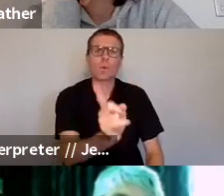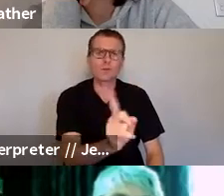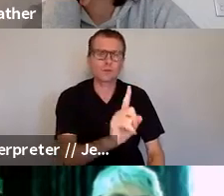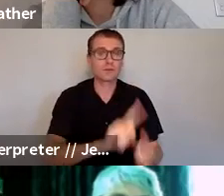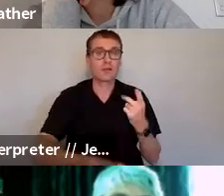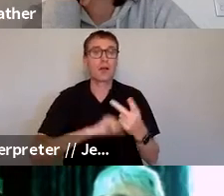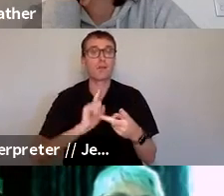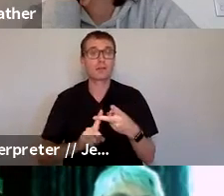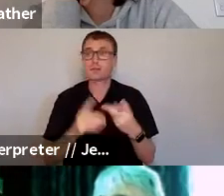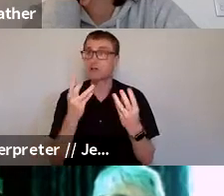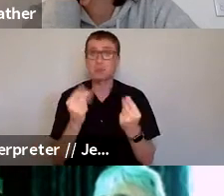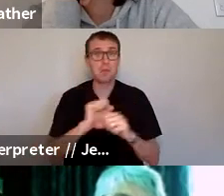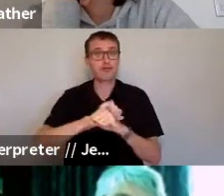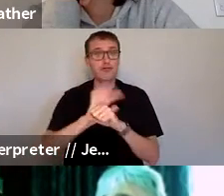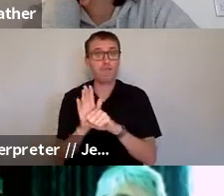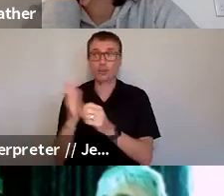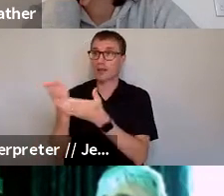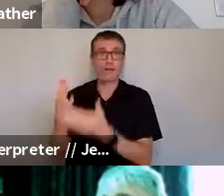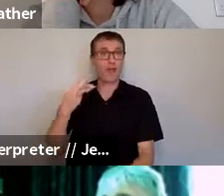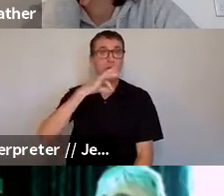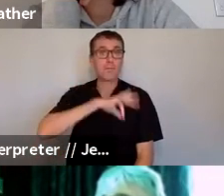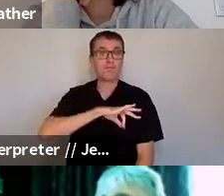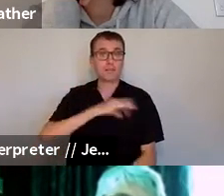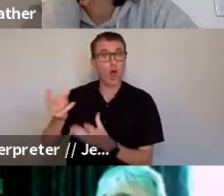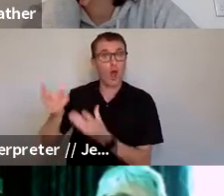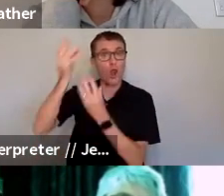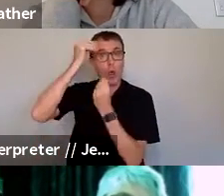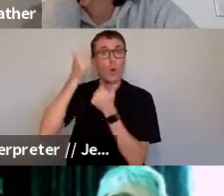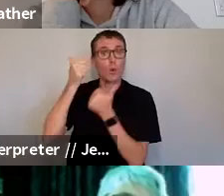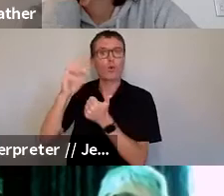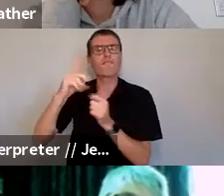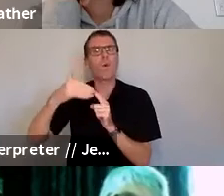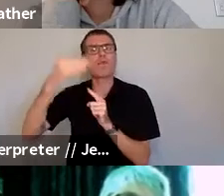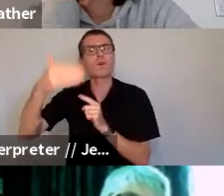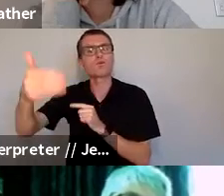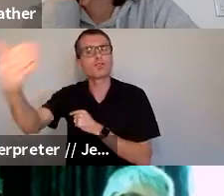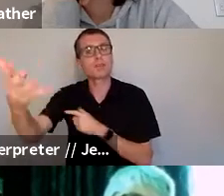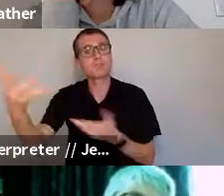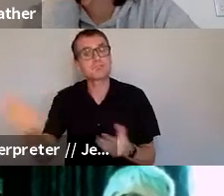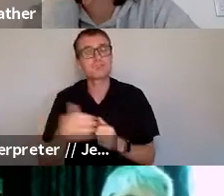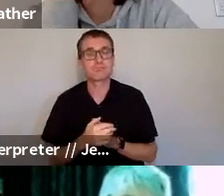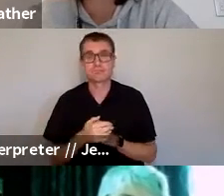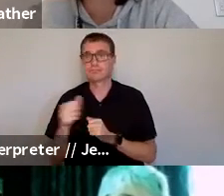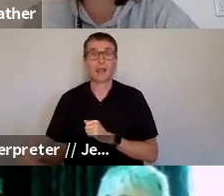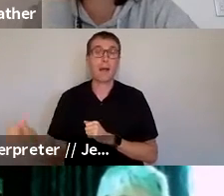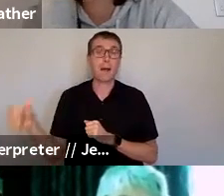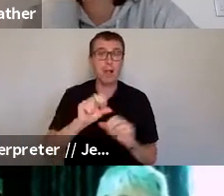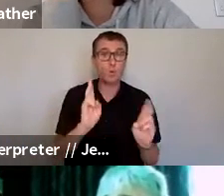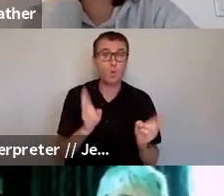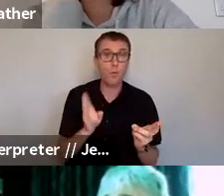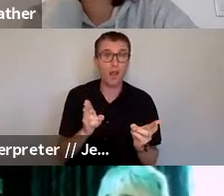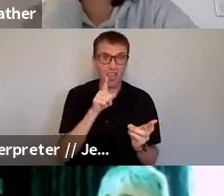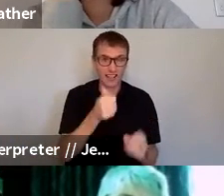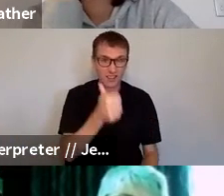return to normal? Is getting back to normal good enough? Many people are saying now is the time to bring about